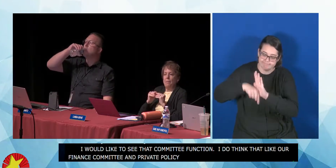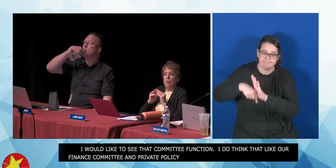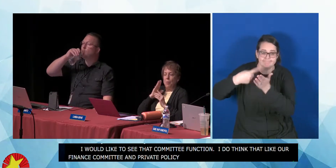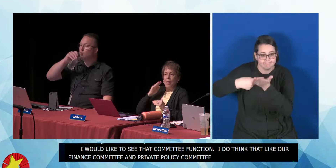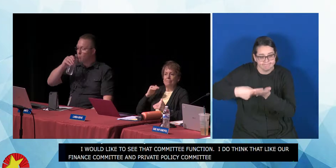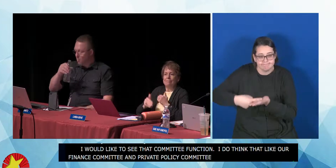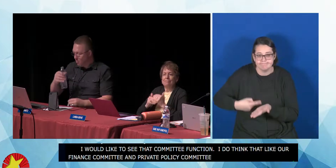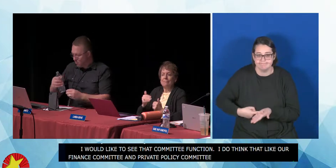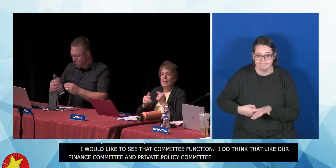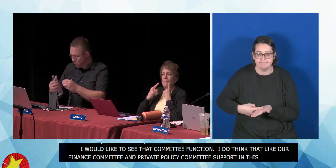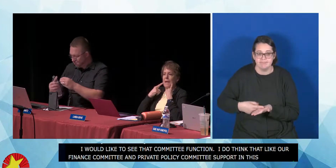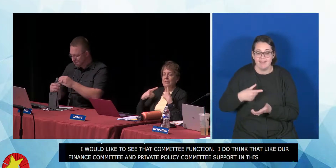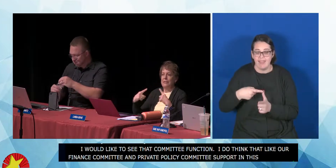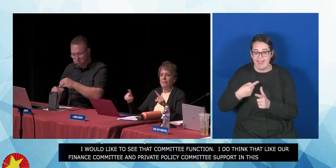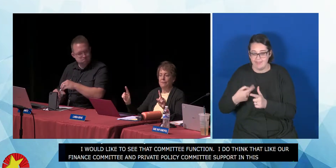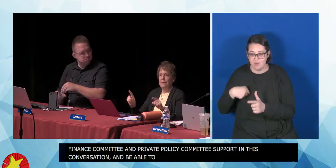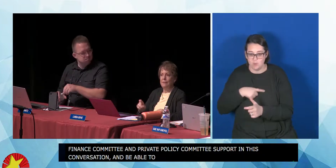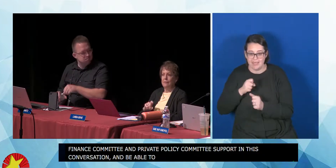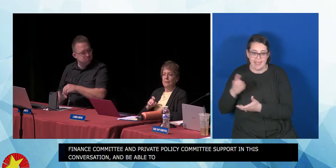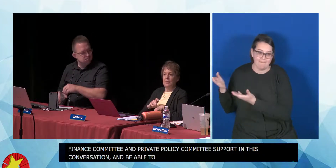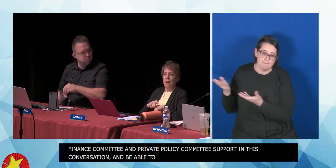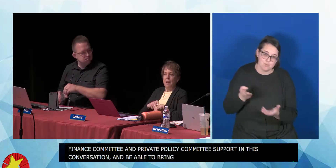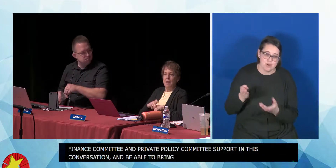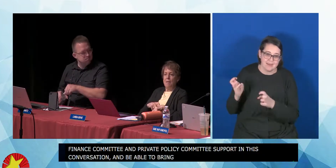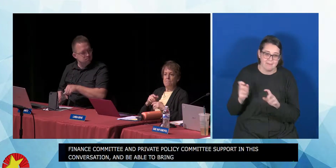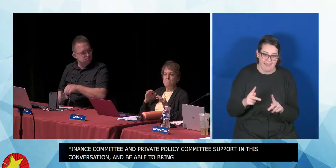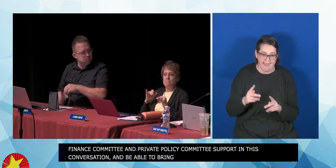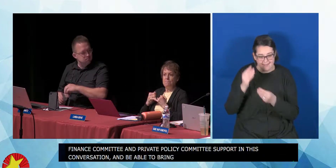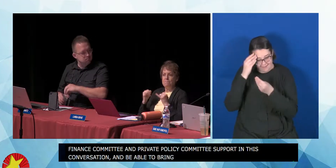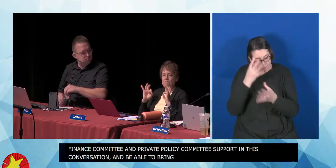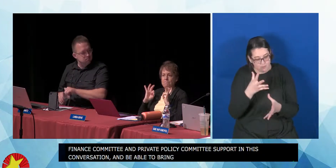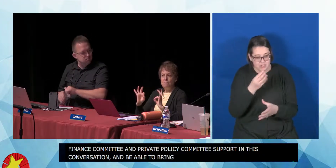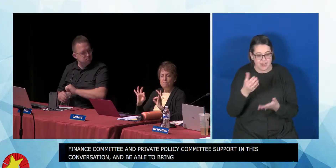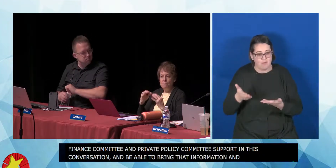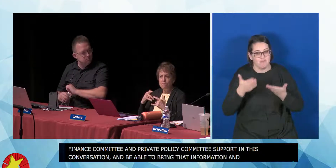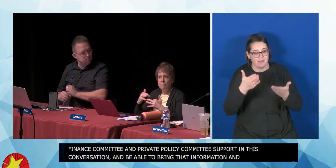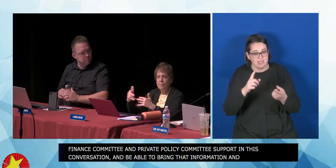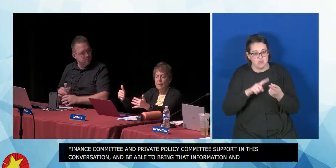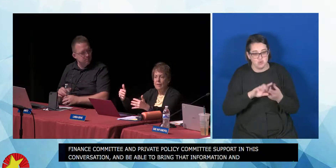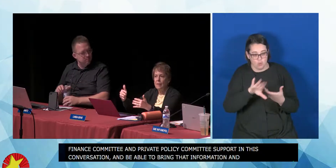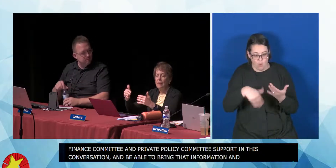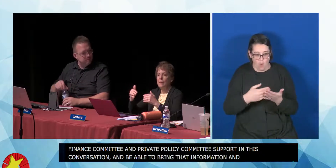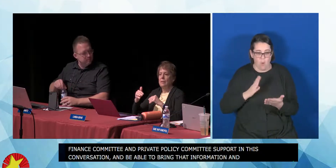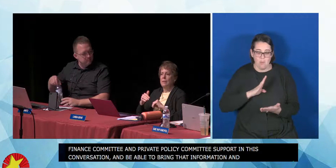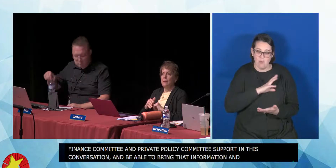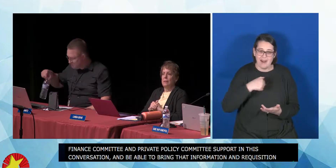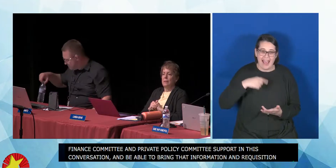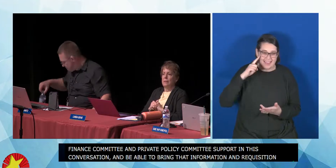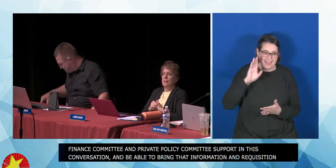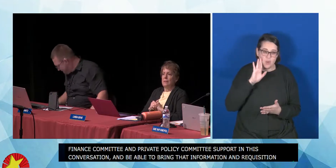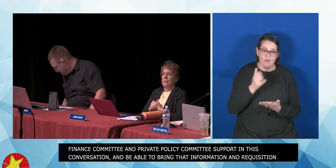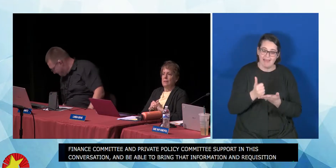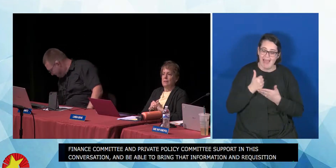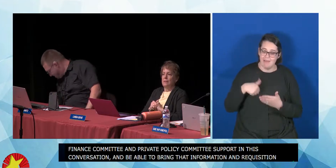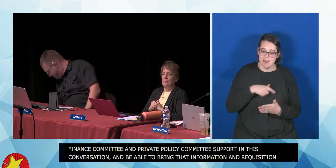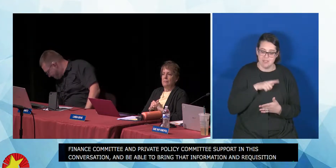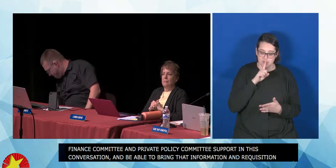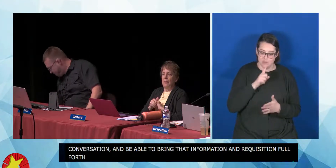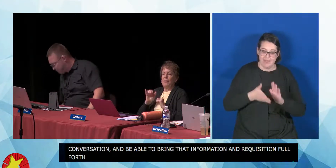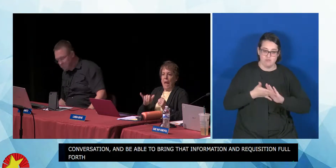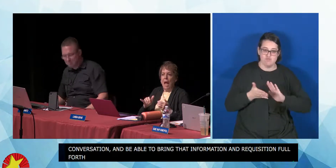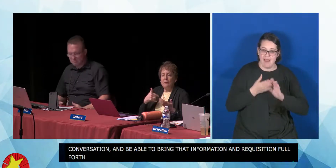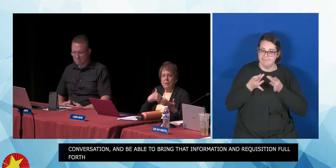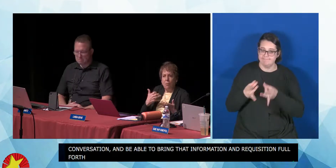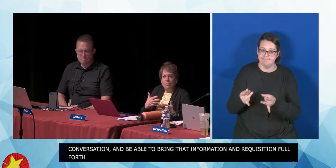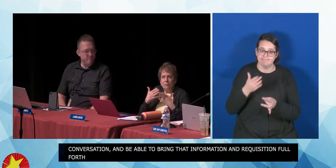to bring back information and recommendations to the full board, I think that would help us run more efficiently and effectively and stick to more